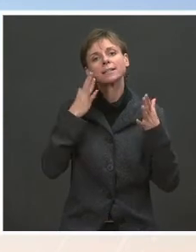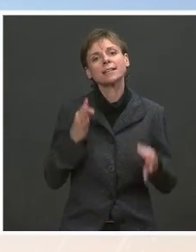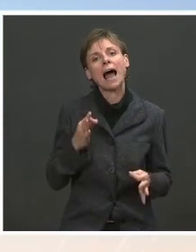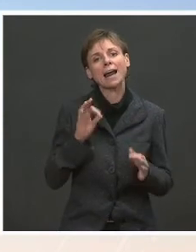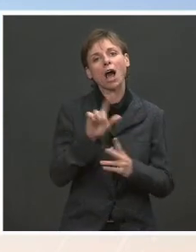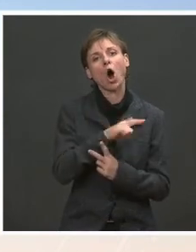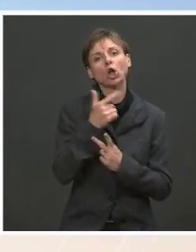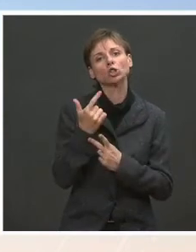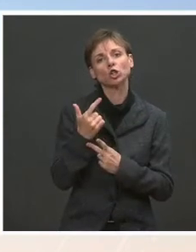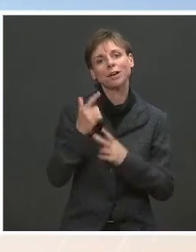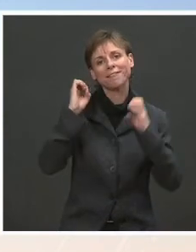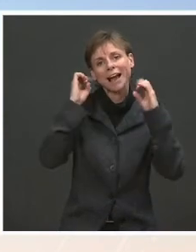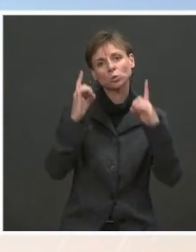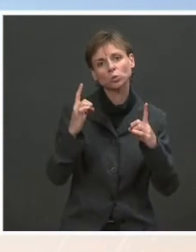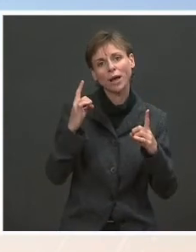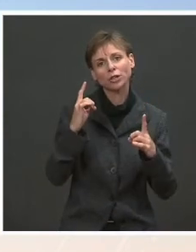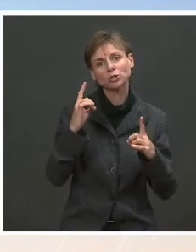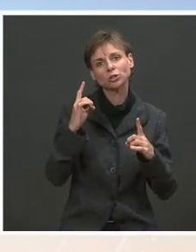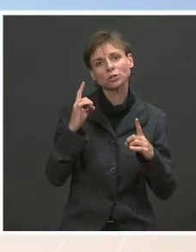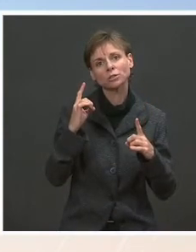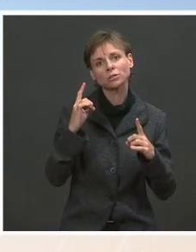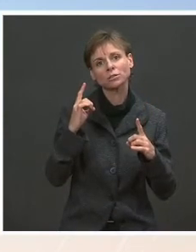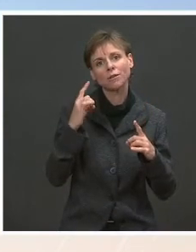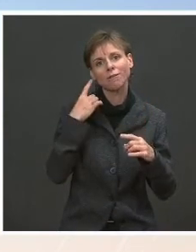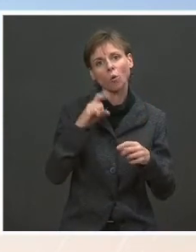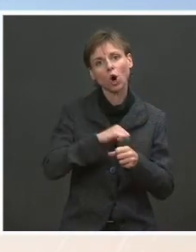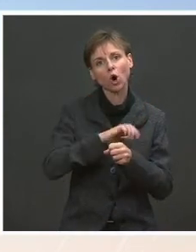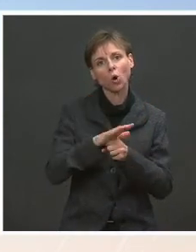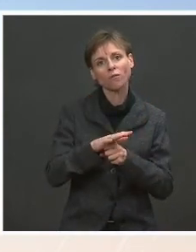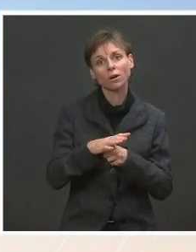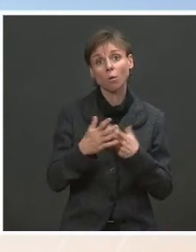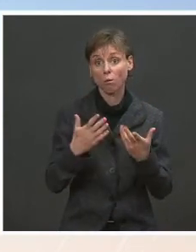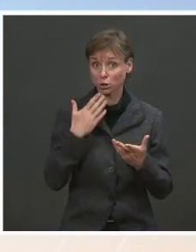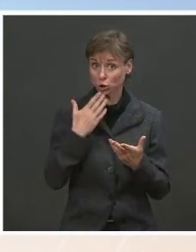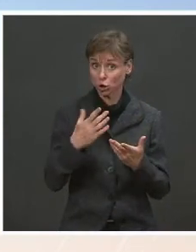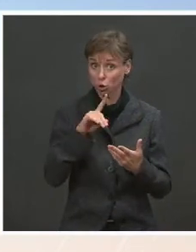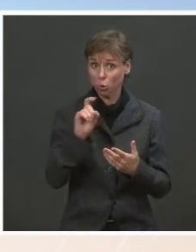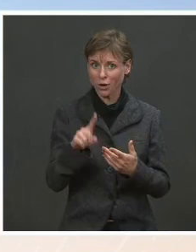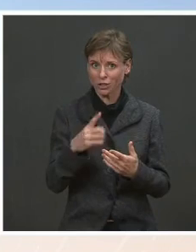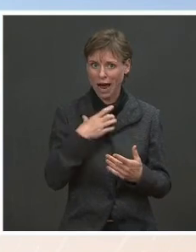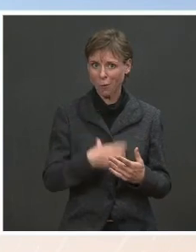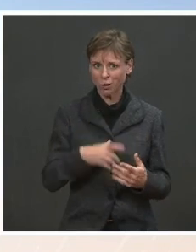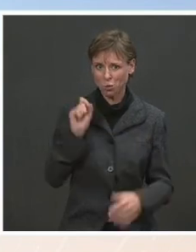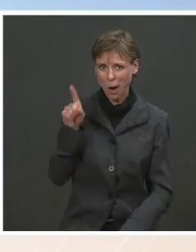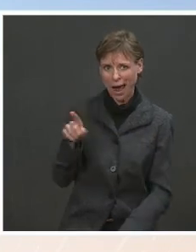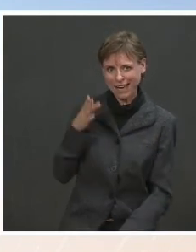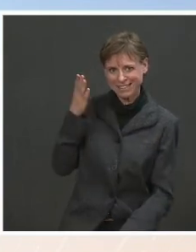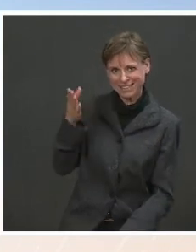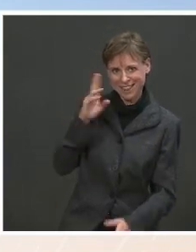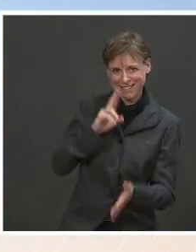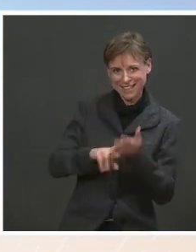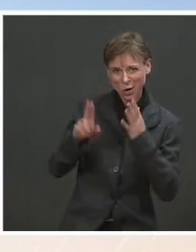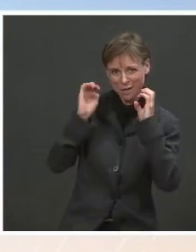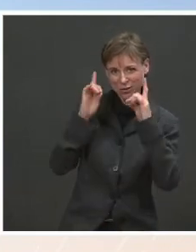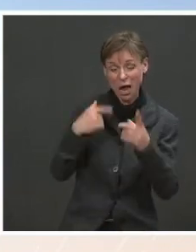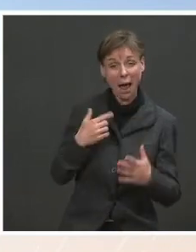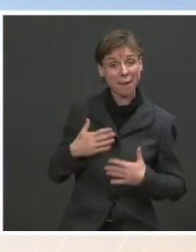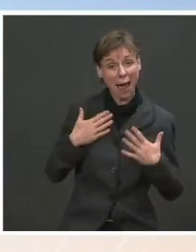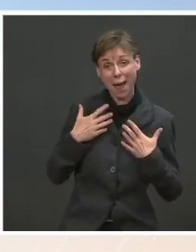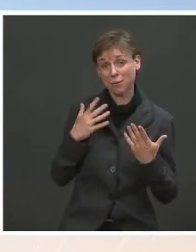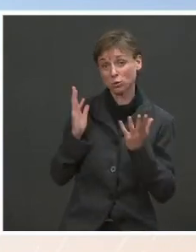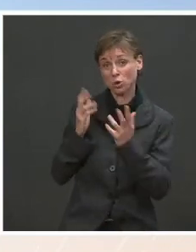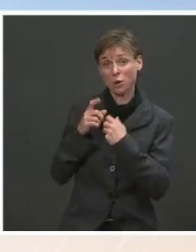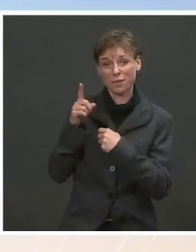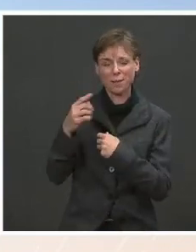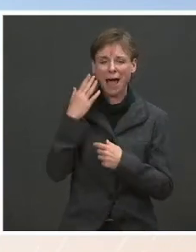to encourage them to return to public school? It's a great question. I wish you'd asked him that question. I'm happy to talk to him about it. I know he had a very limited